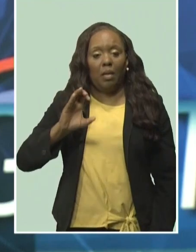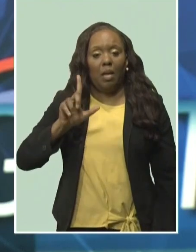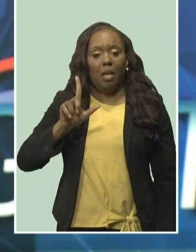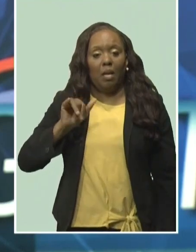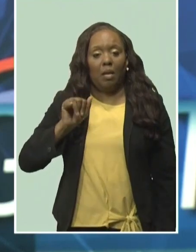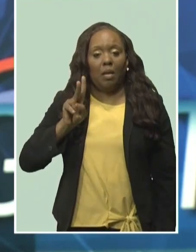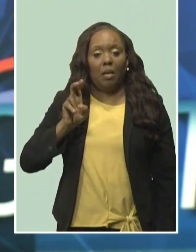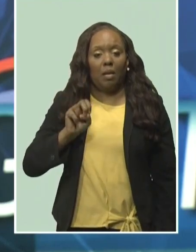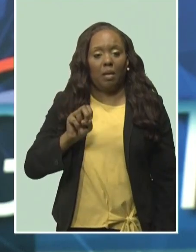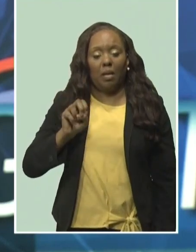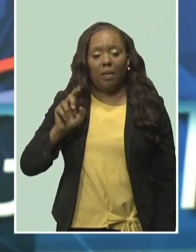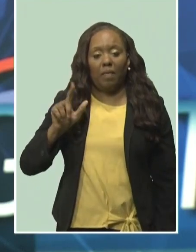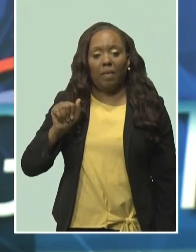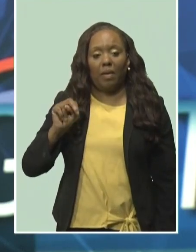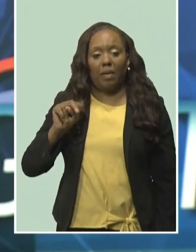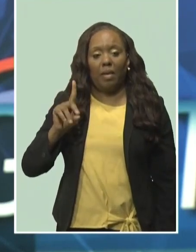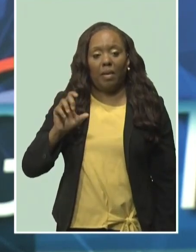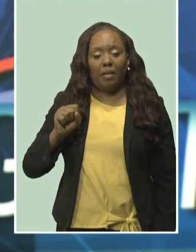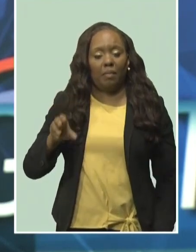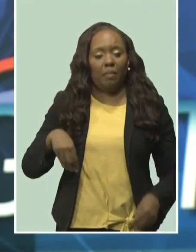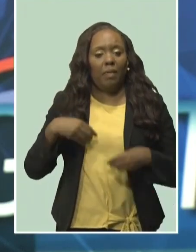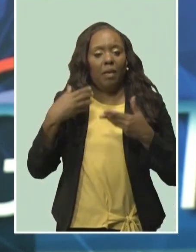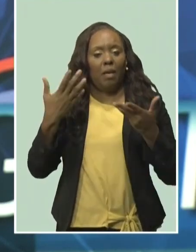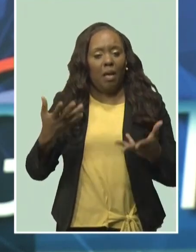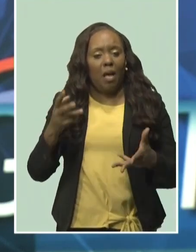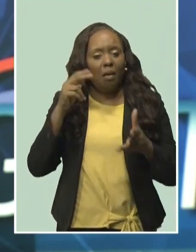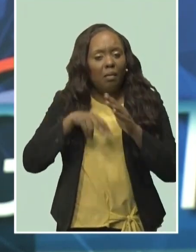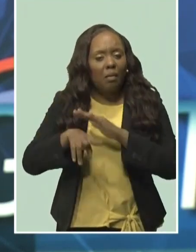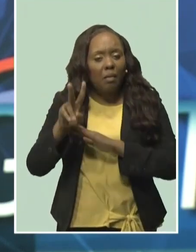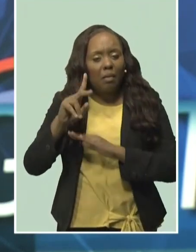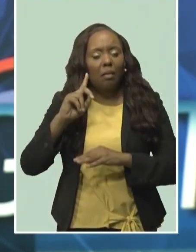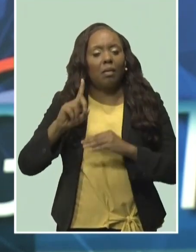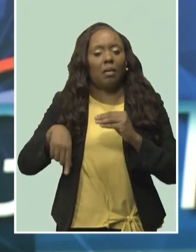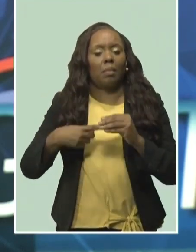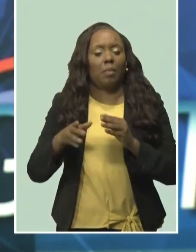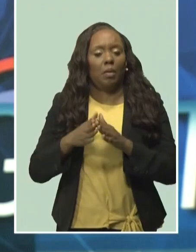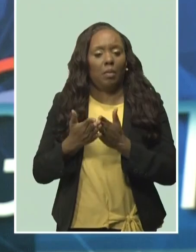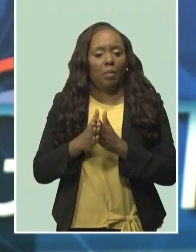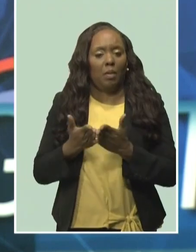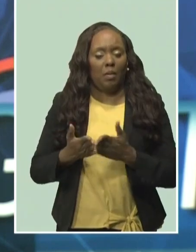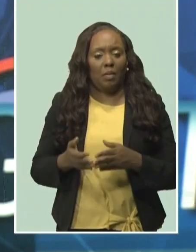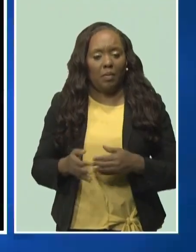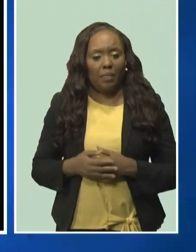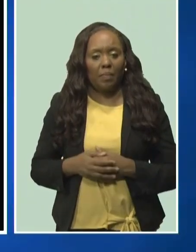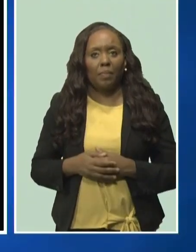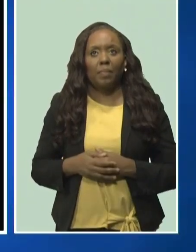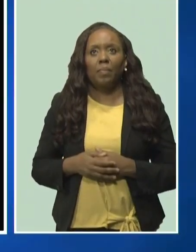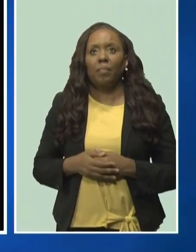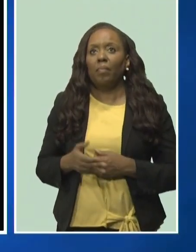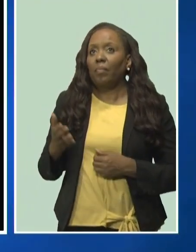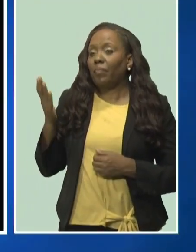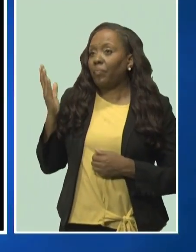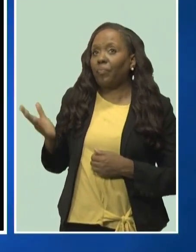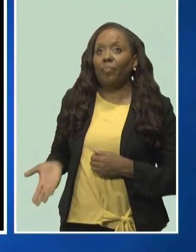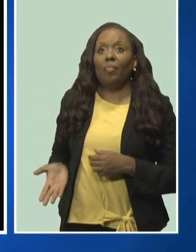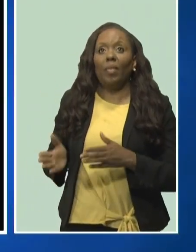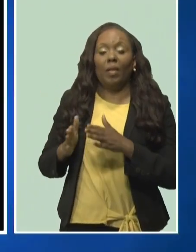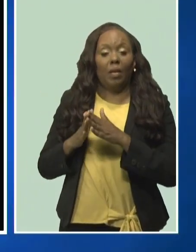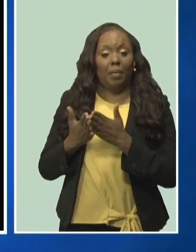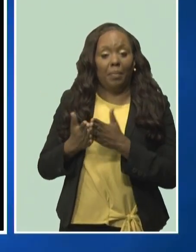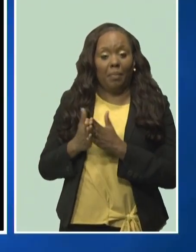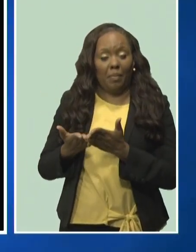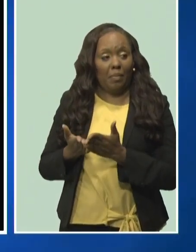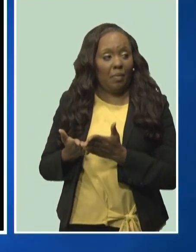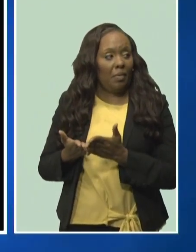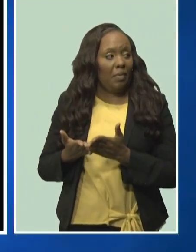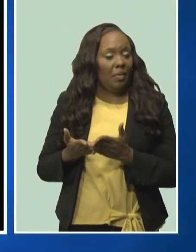C Landis, provided some insight into the rationale for the book. This book is a collective effort